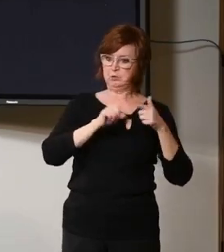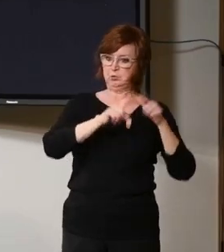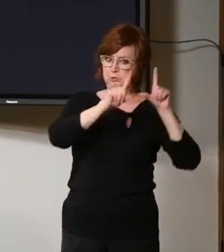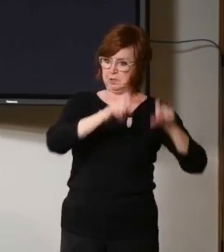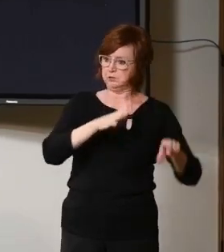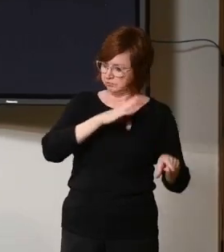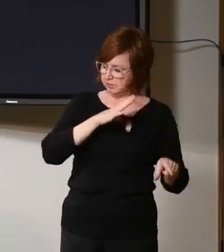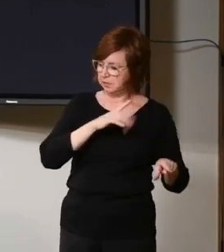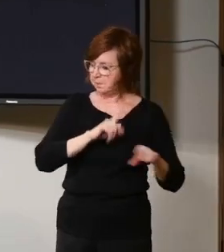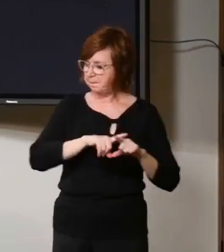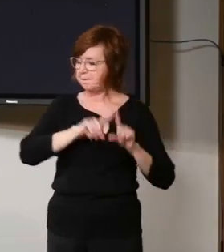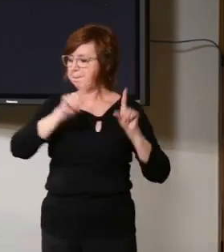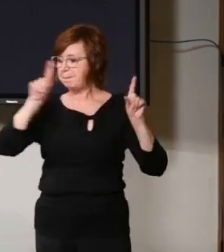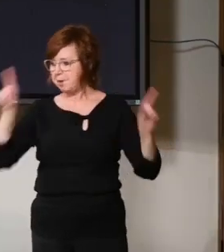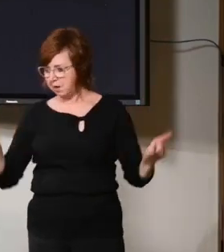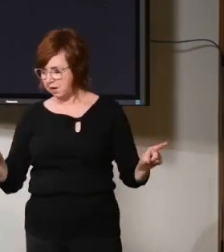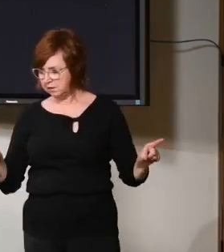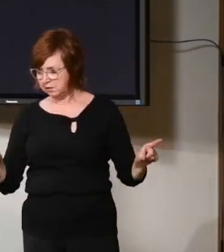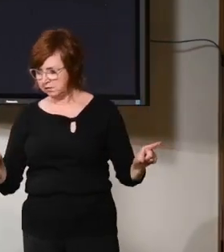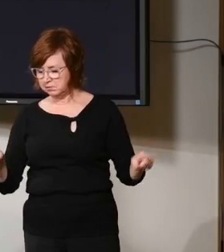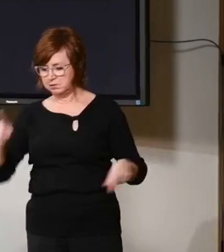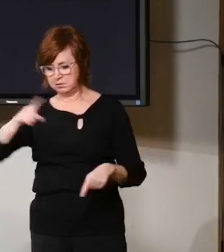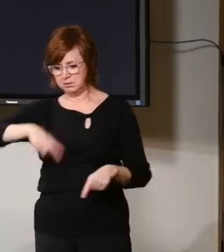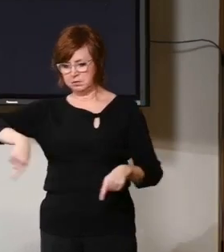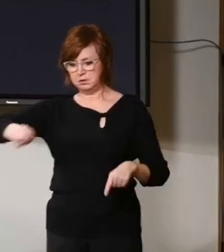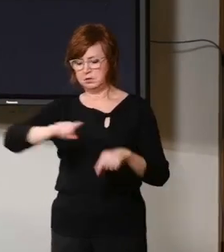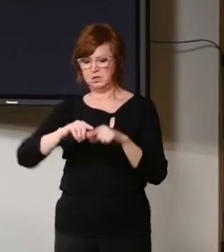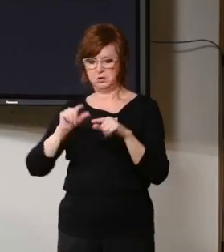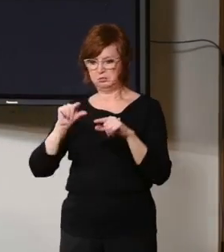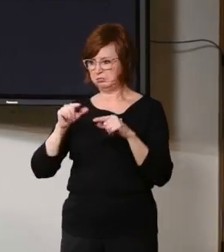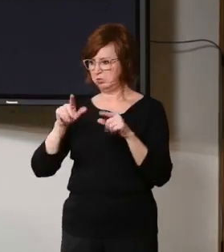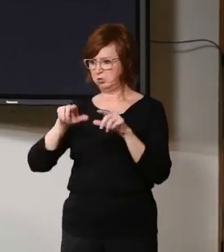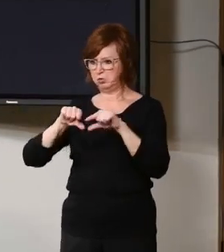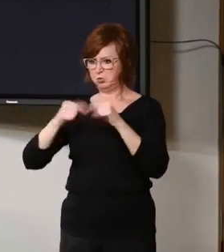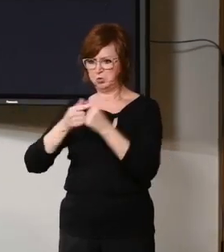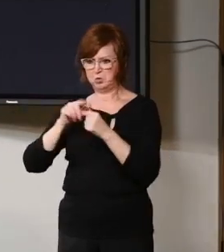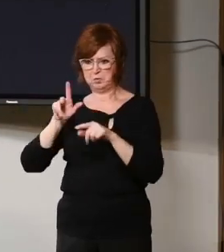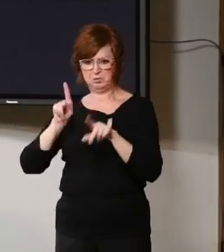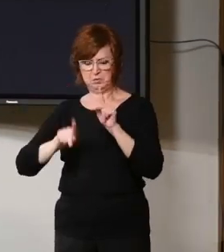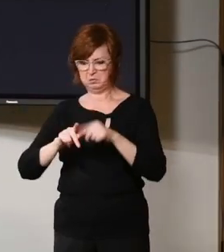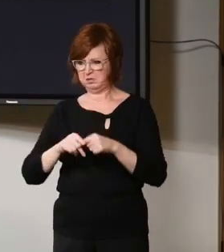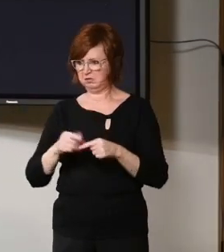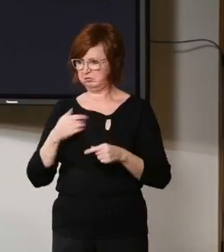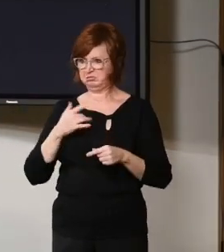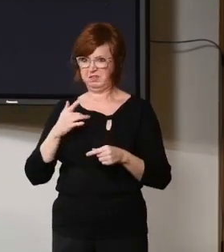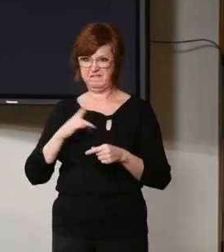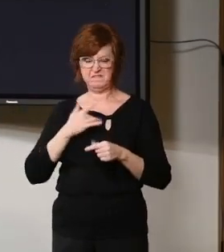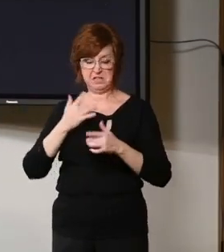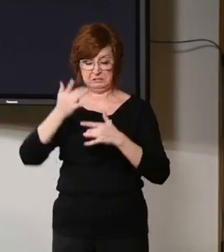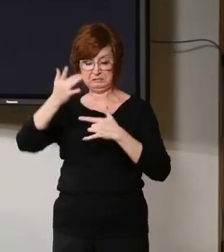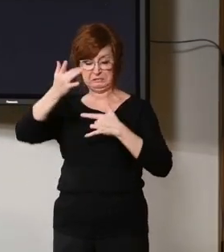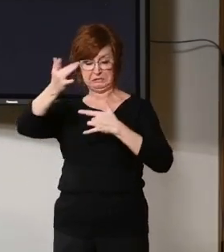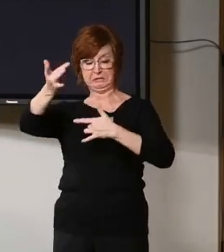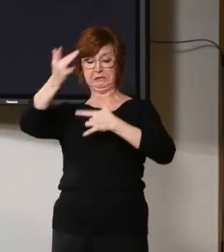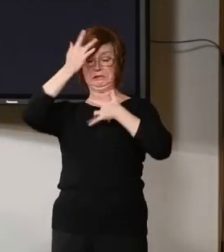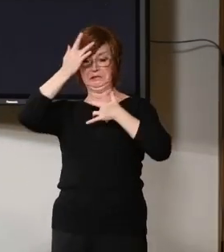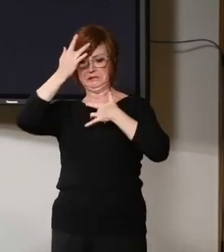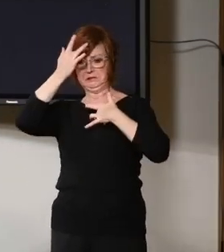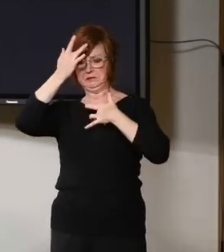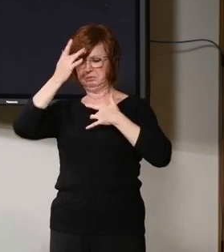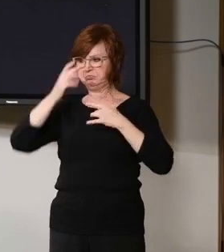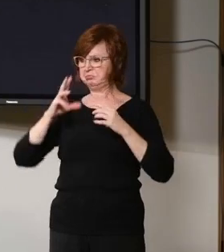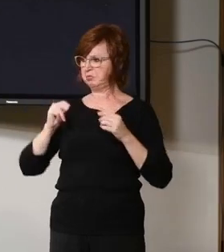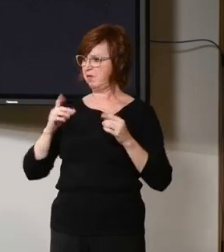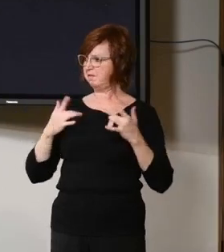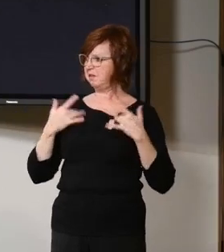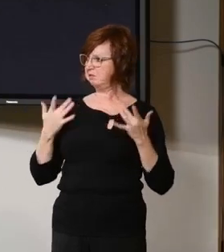that there are people who might have this virus who have very, very mild symptoms. So how do we know that there aren't clusters maybe of